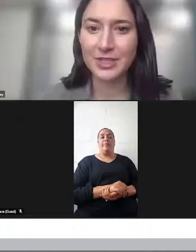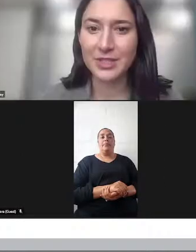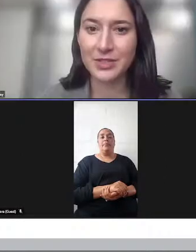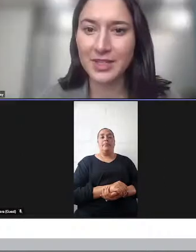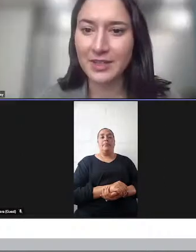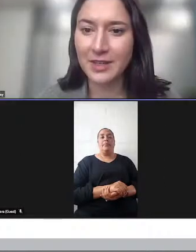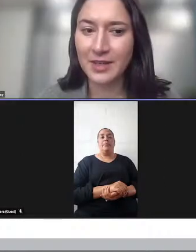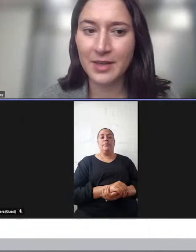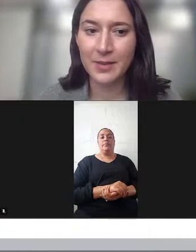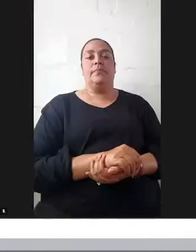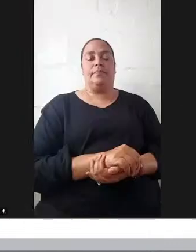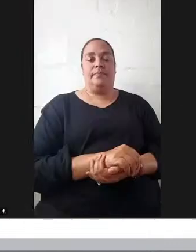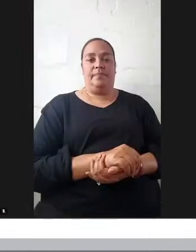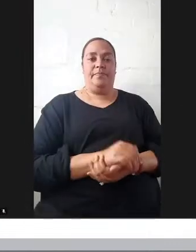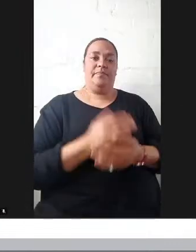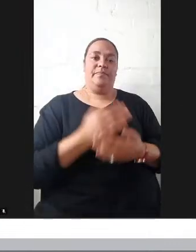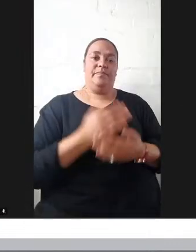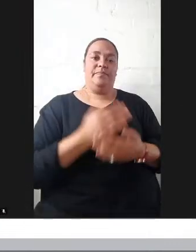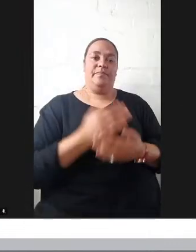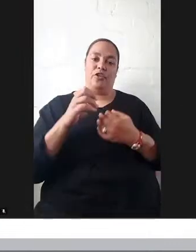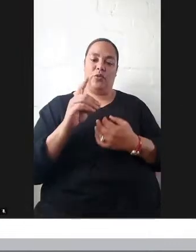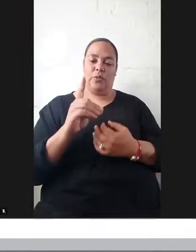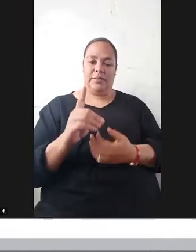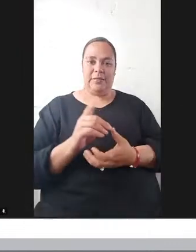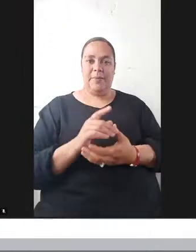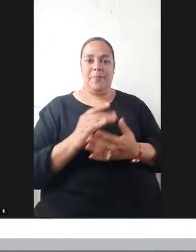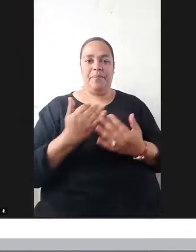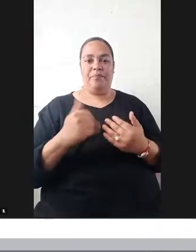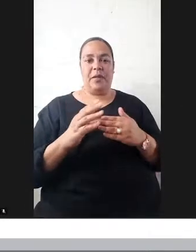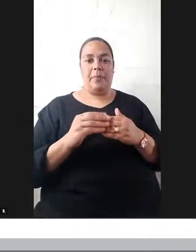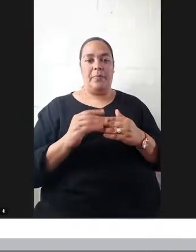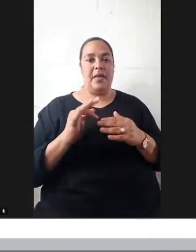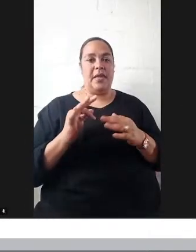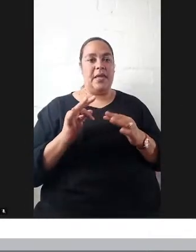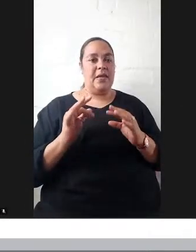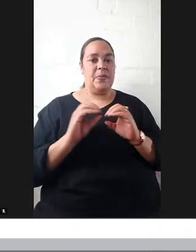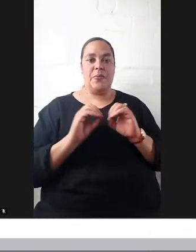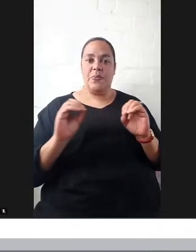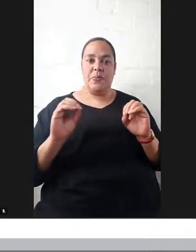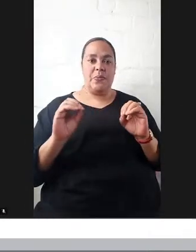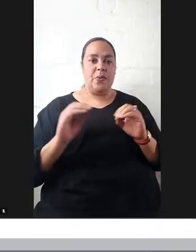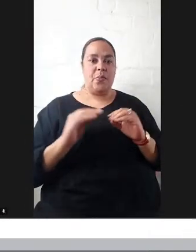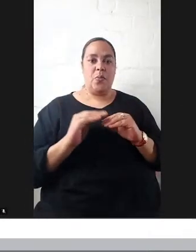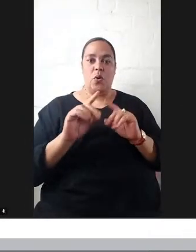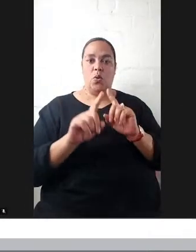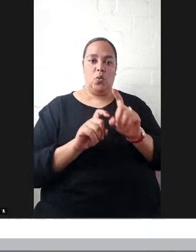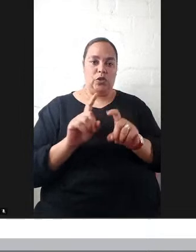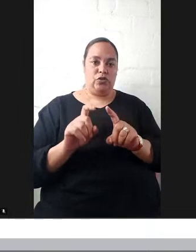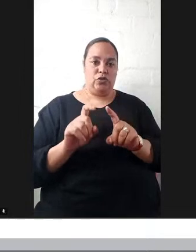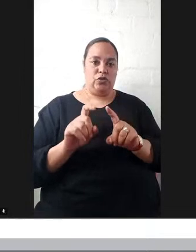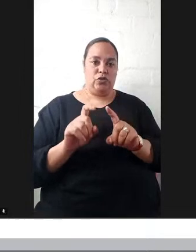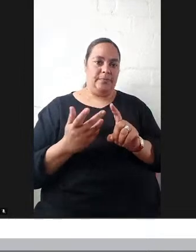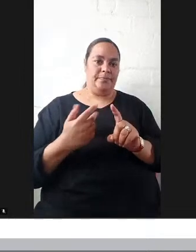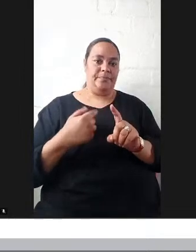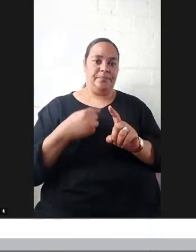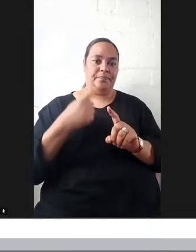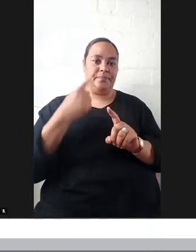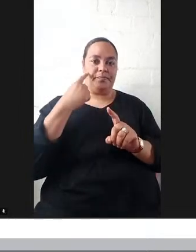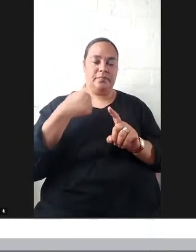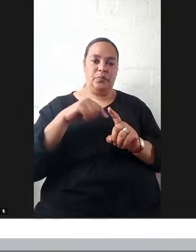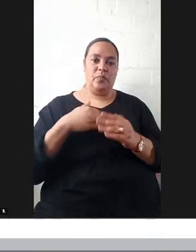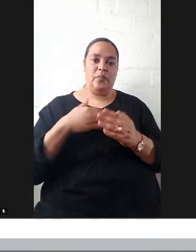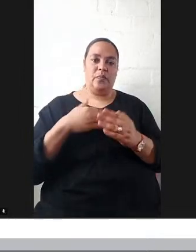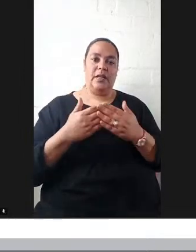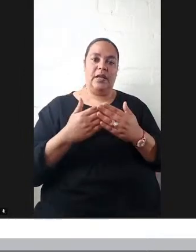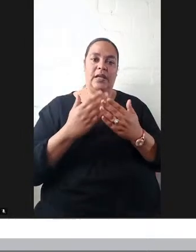Thank you very much, HUD. Members, if there are no further questions, then we can excuse